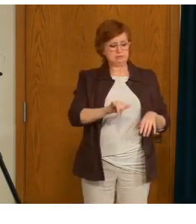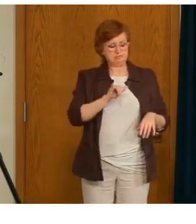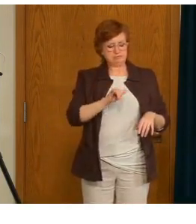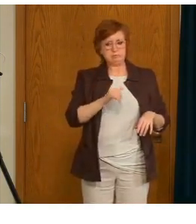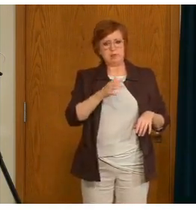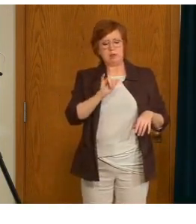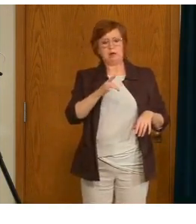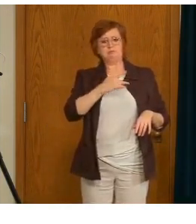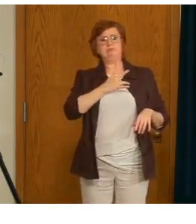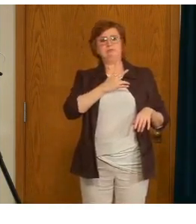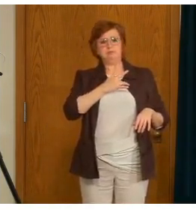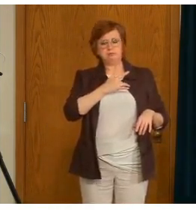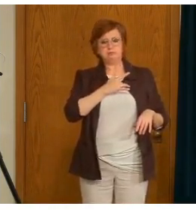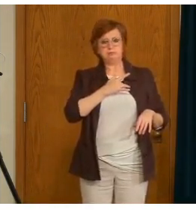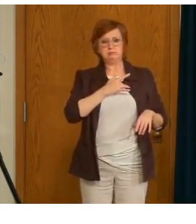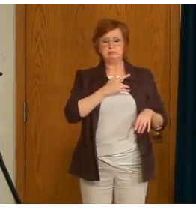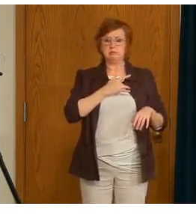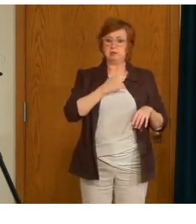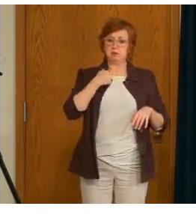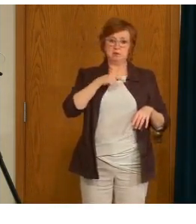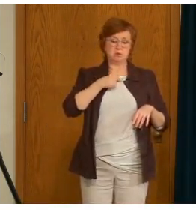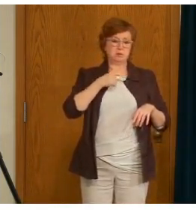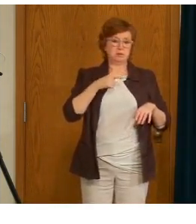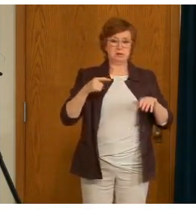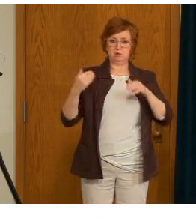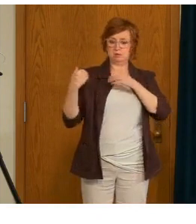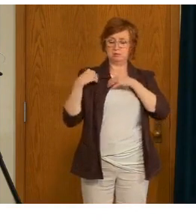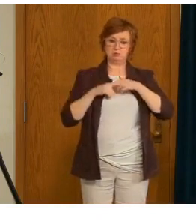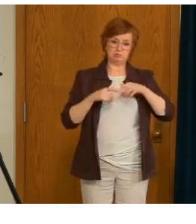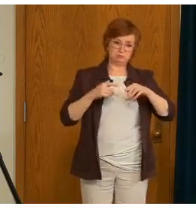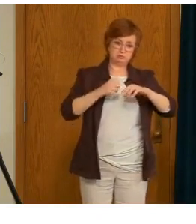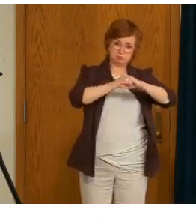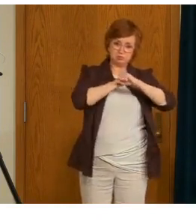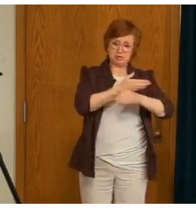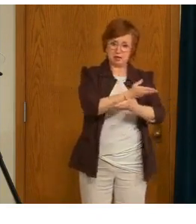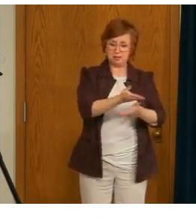here today to provide more information on the rollout of second doses of vaccine.